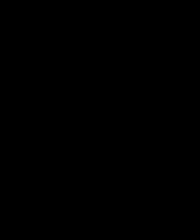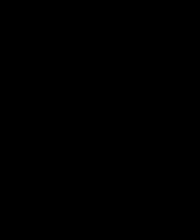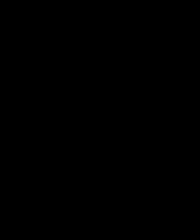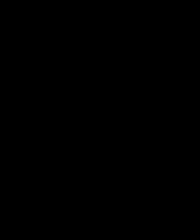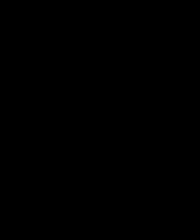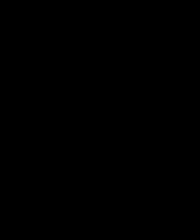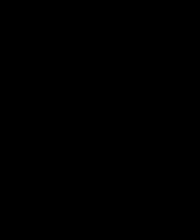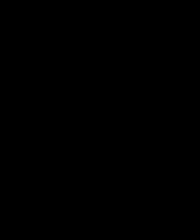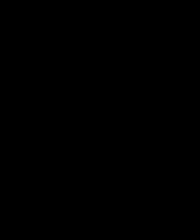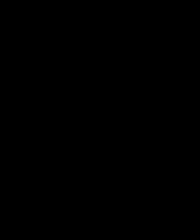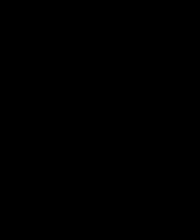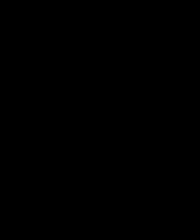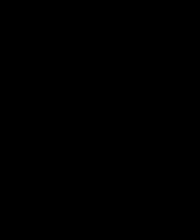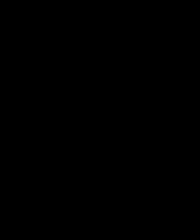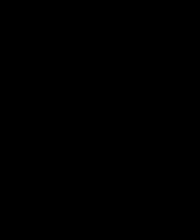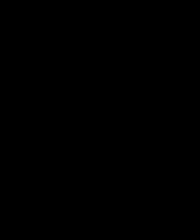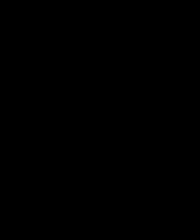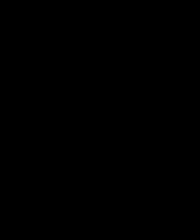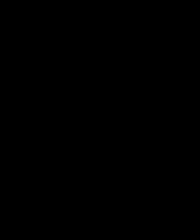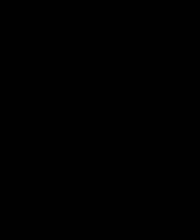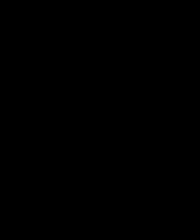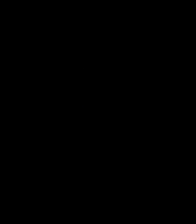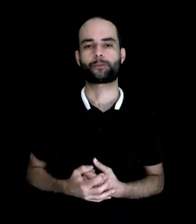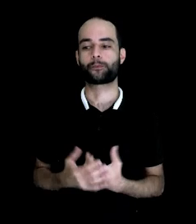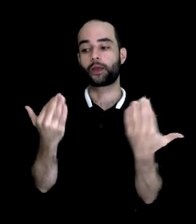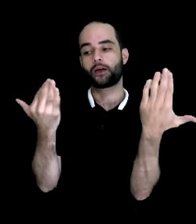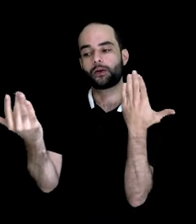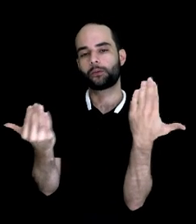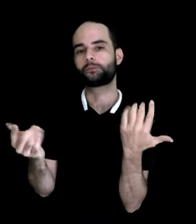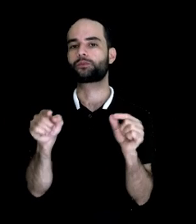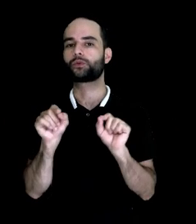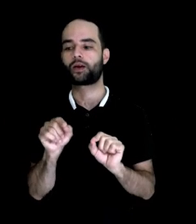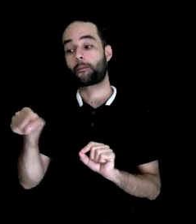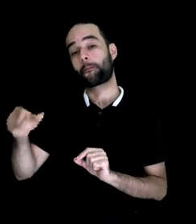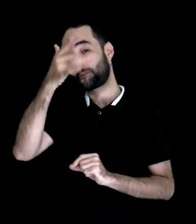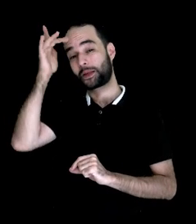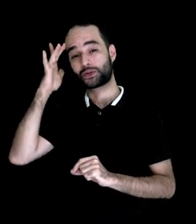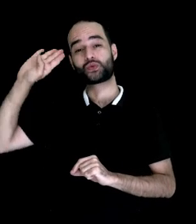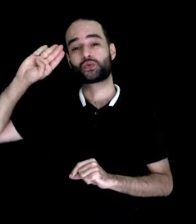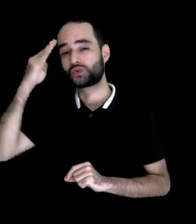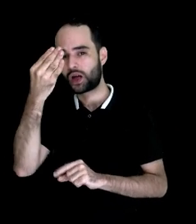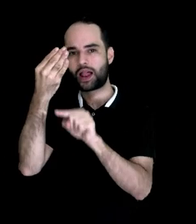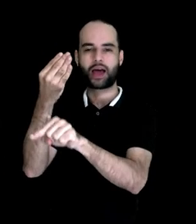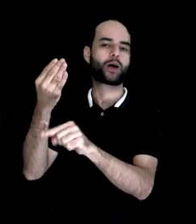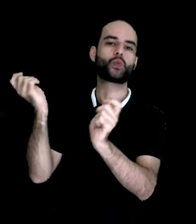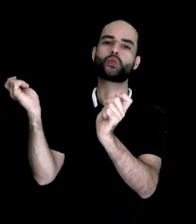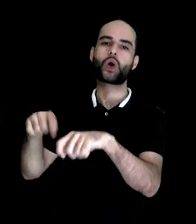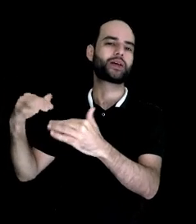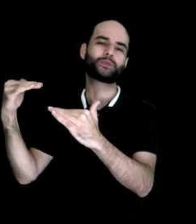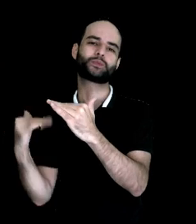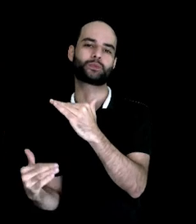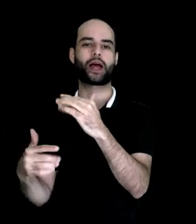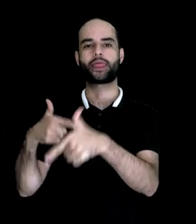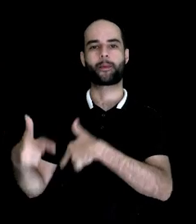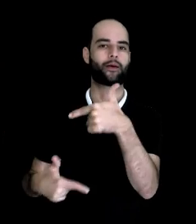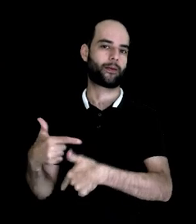Third slide. At the top, centered in red, is written, comparing to non-disabled people, people with deafblindness